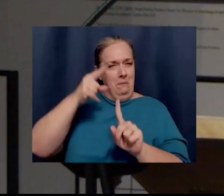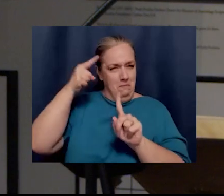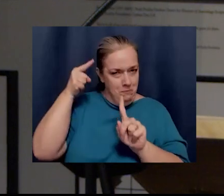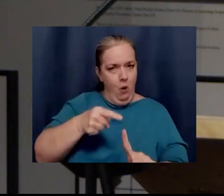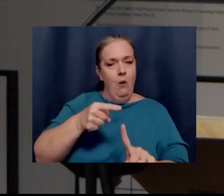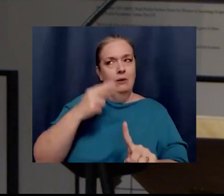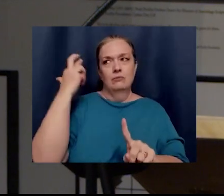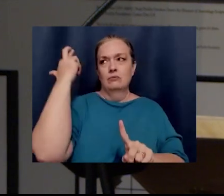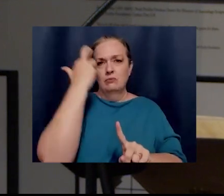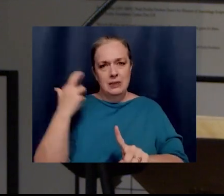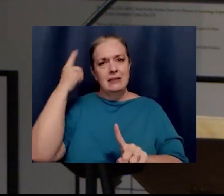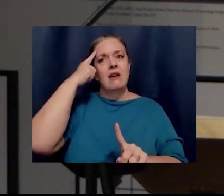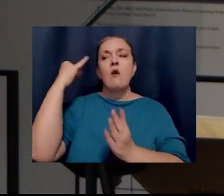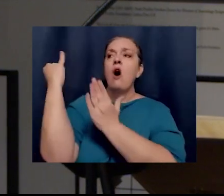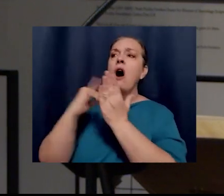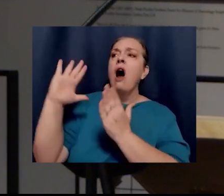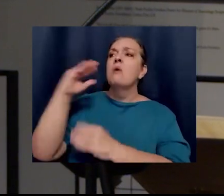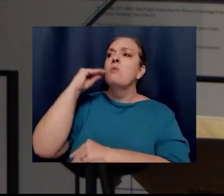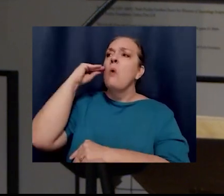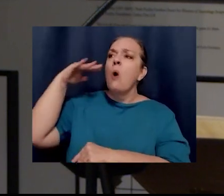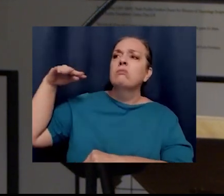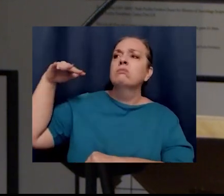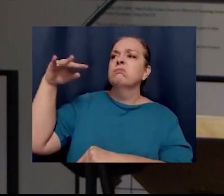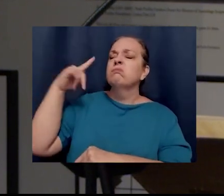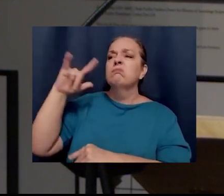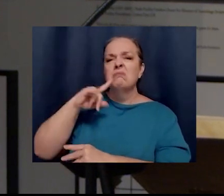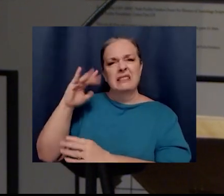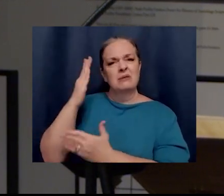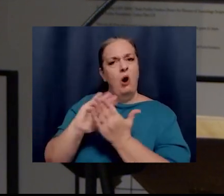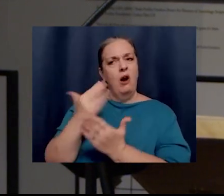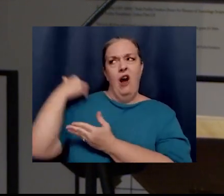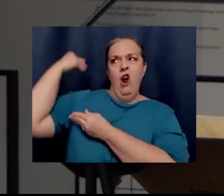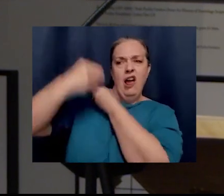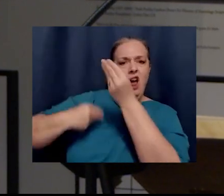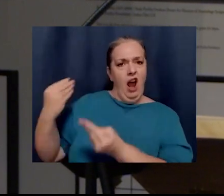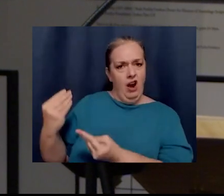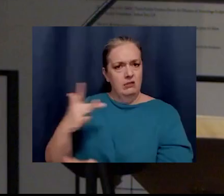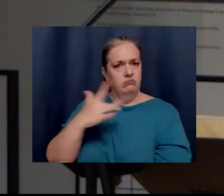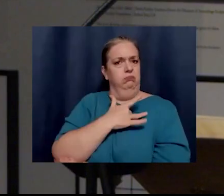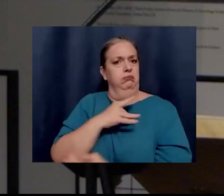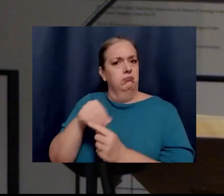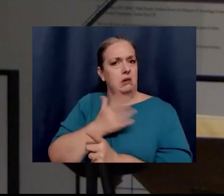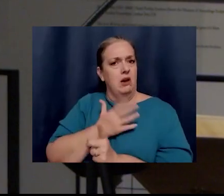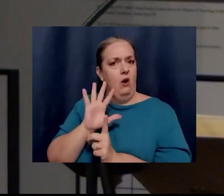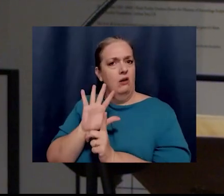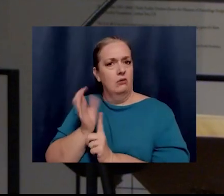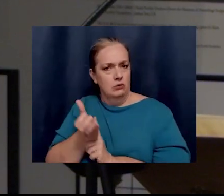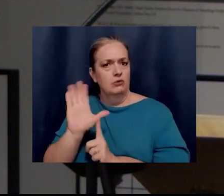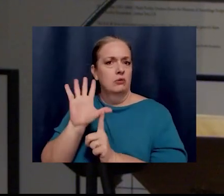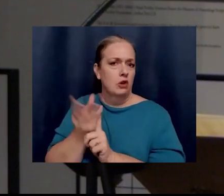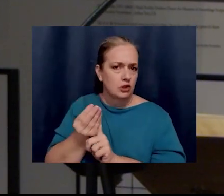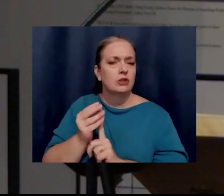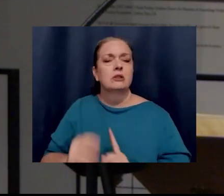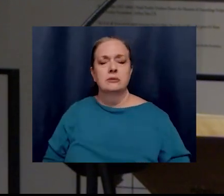artistic heritage have to offer. And I feel it again as I stand here today and have been here over the last couple days.